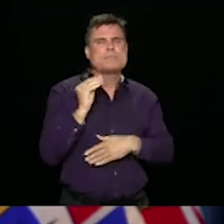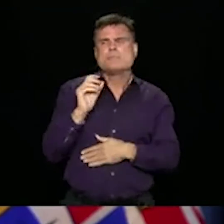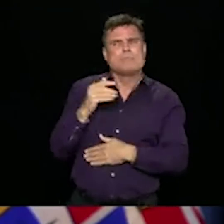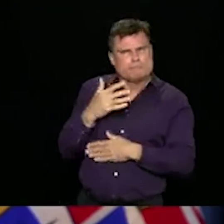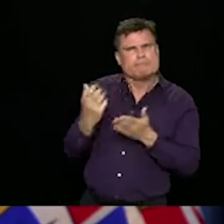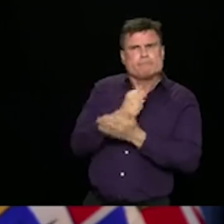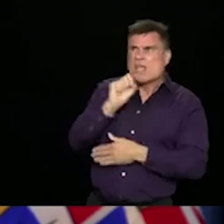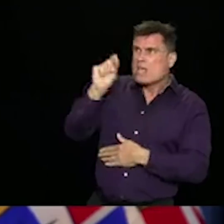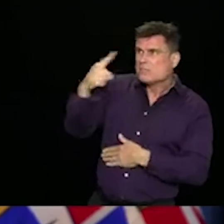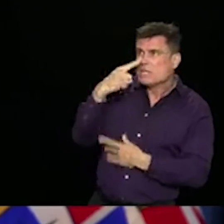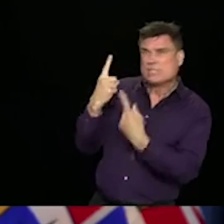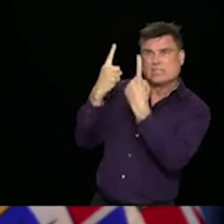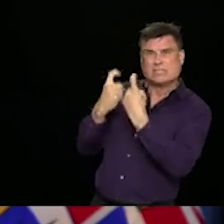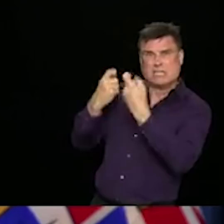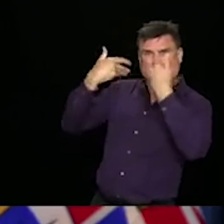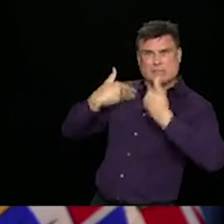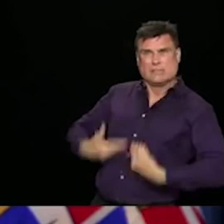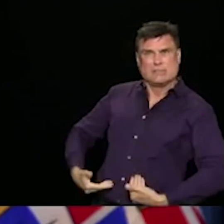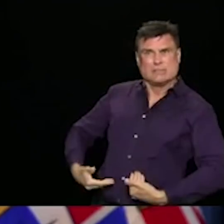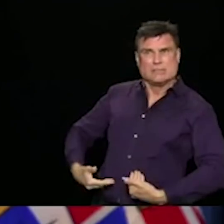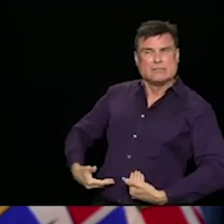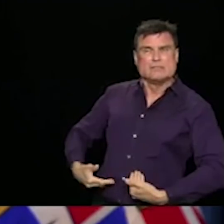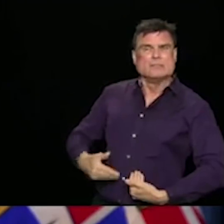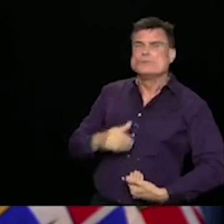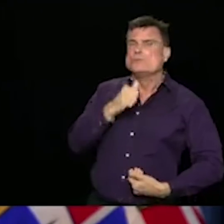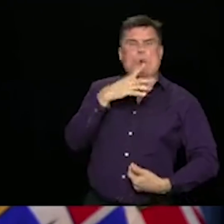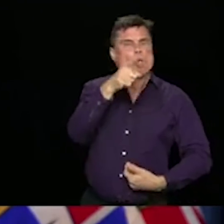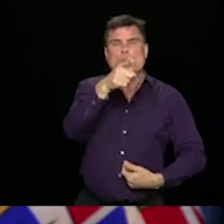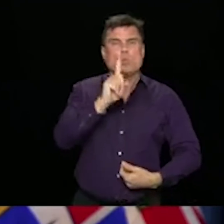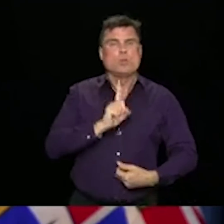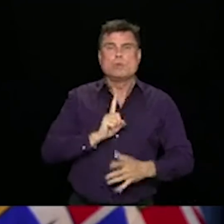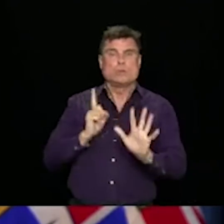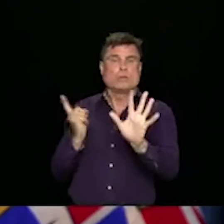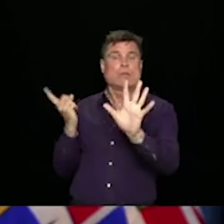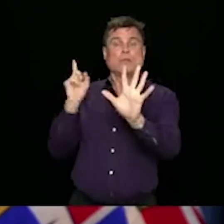contributing to further transmission of this virus.